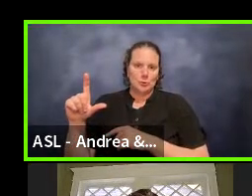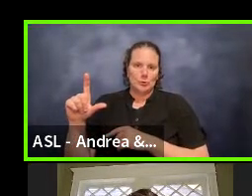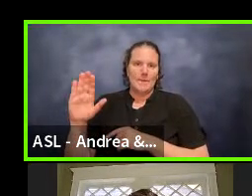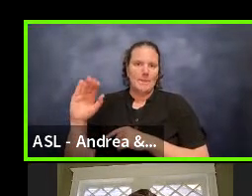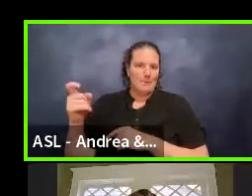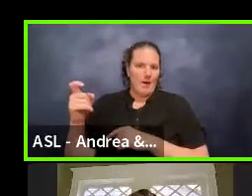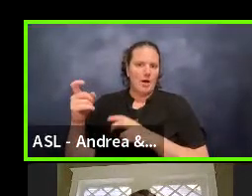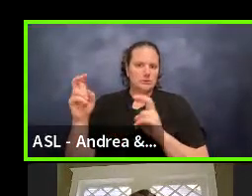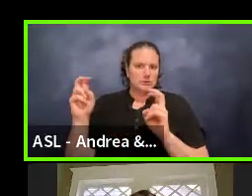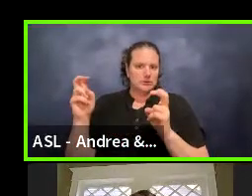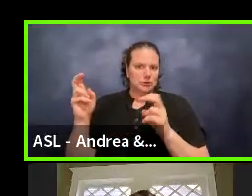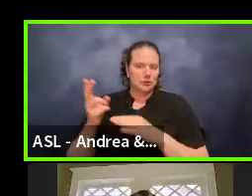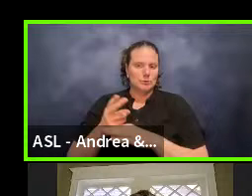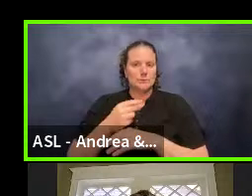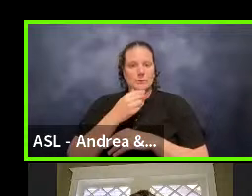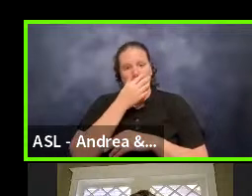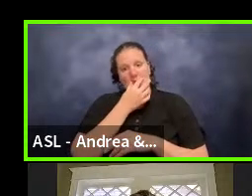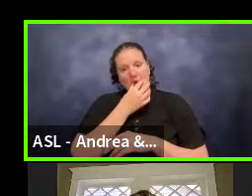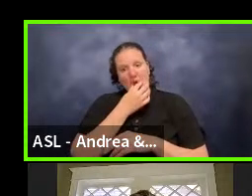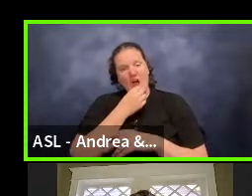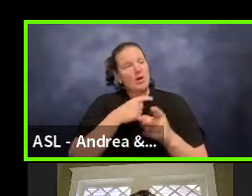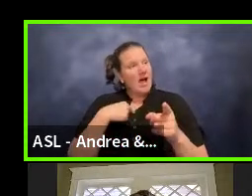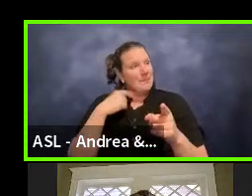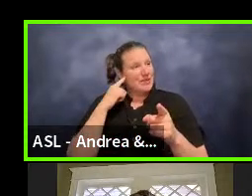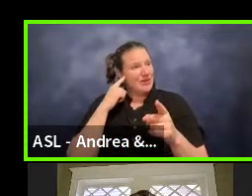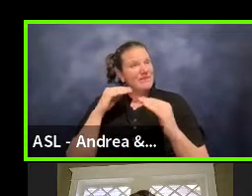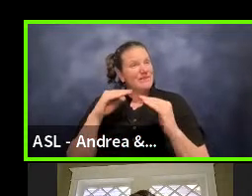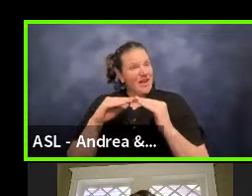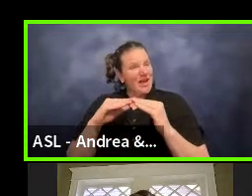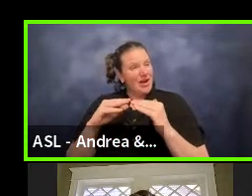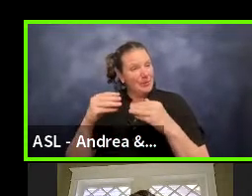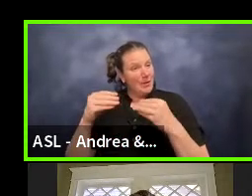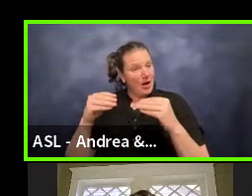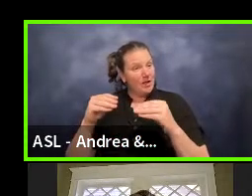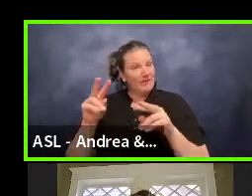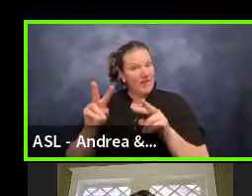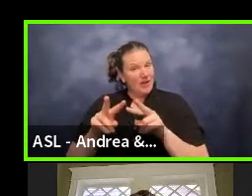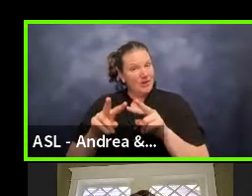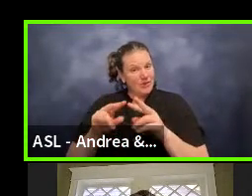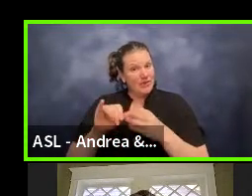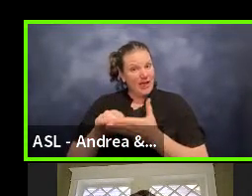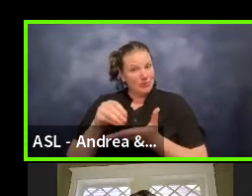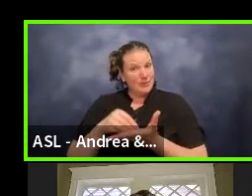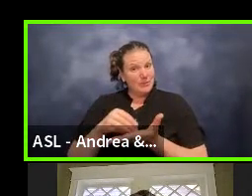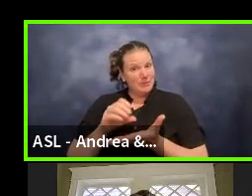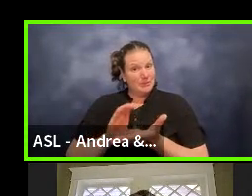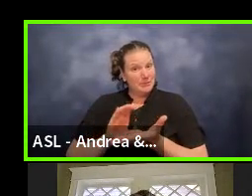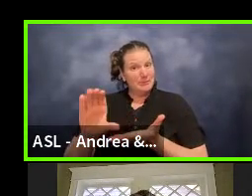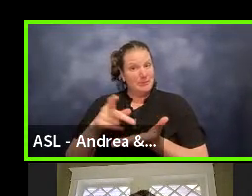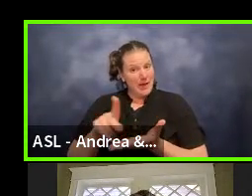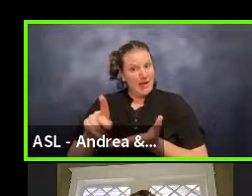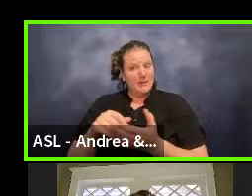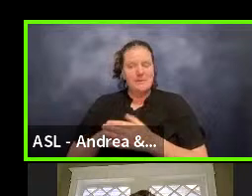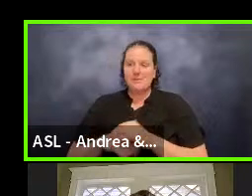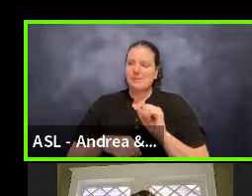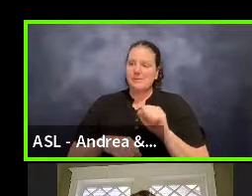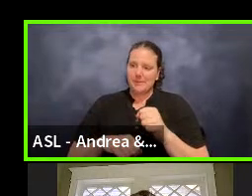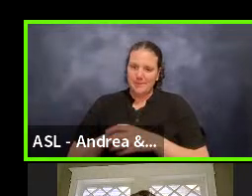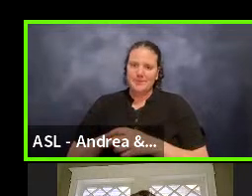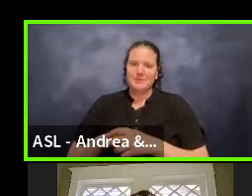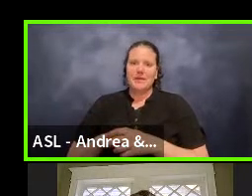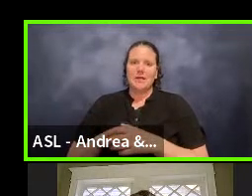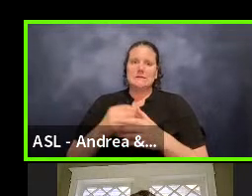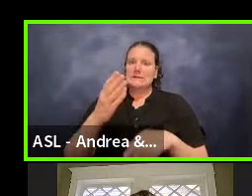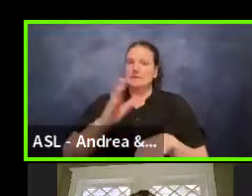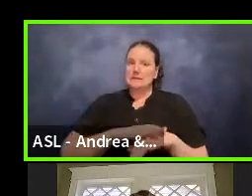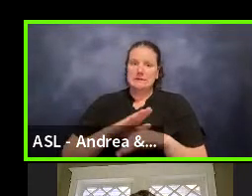So, okay, what I'm hearing is fair market value will be what's going to get paid. Thank you. And we're running just a little